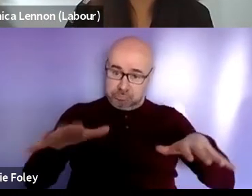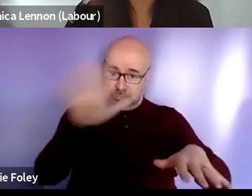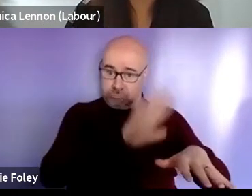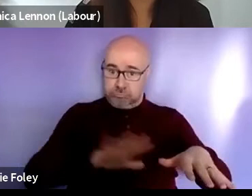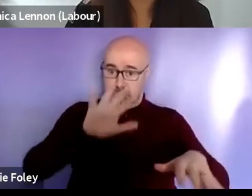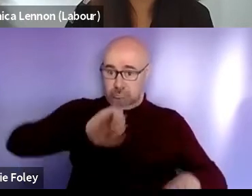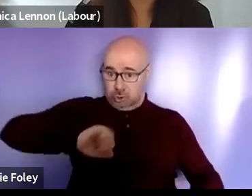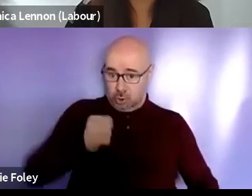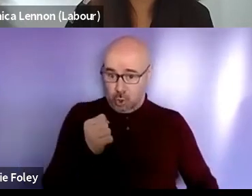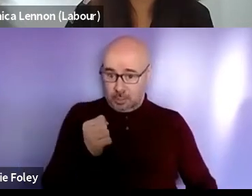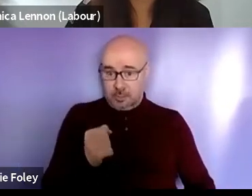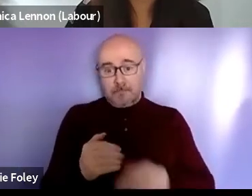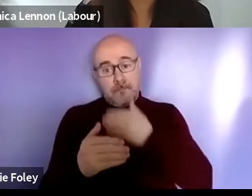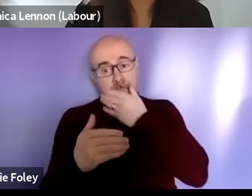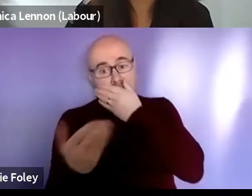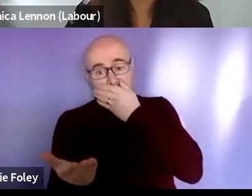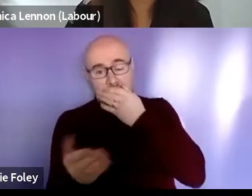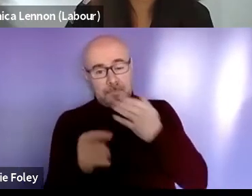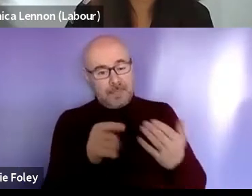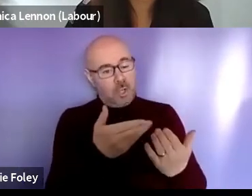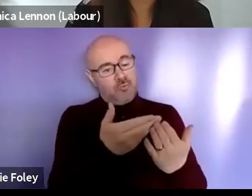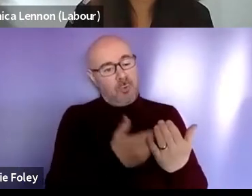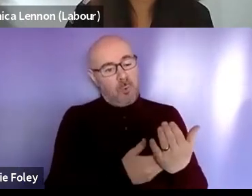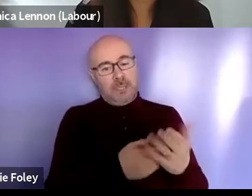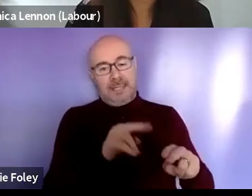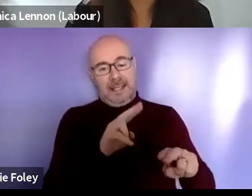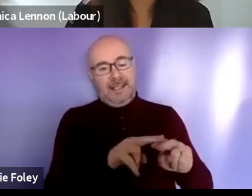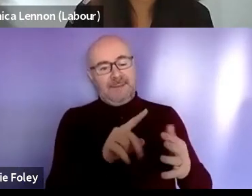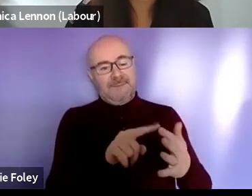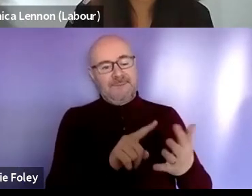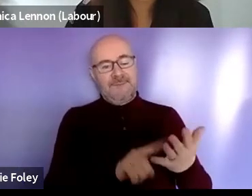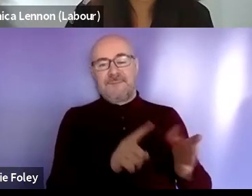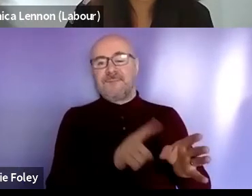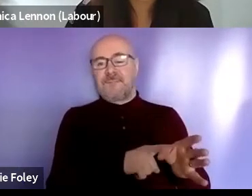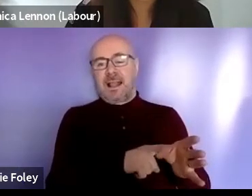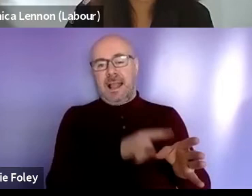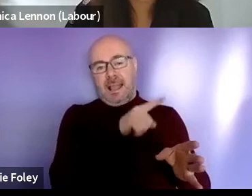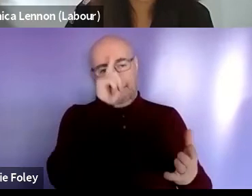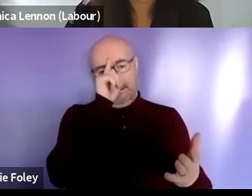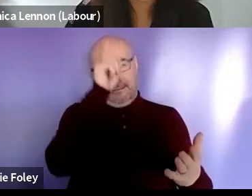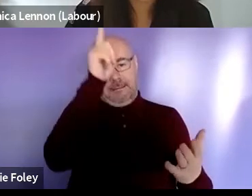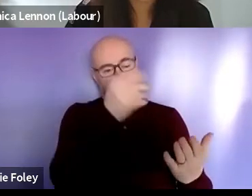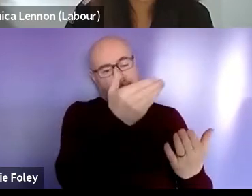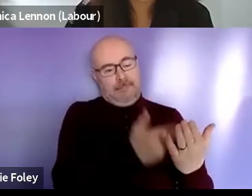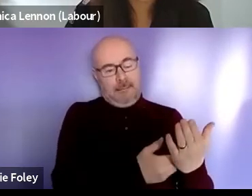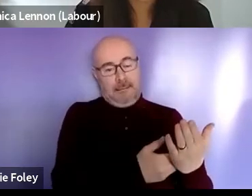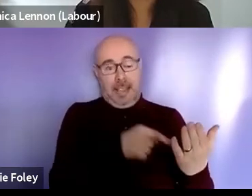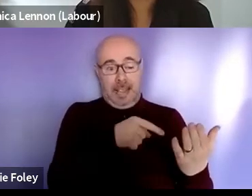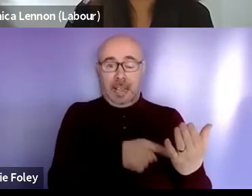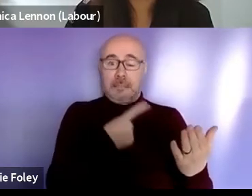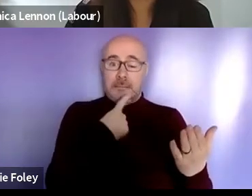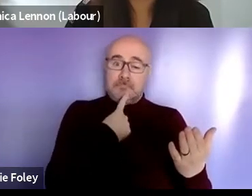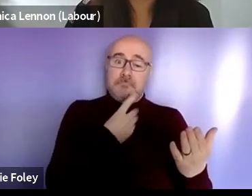It's been described in the Feely report what we've done already as a scaffolding upon which we can build better, and the report